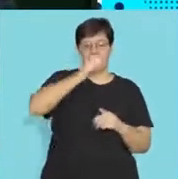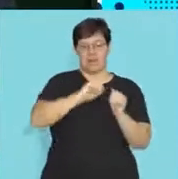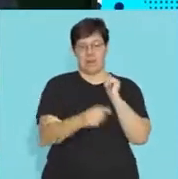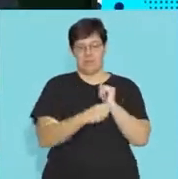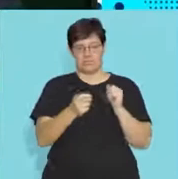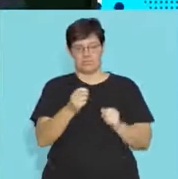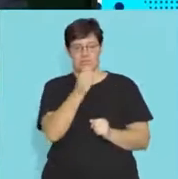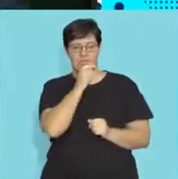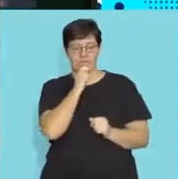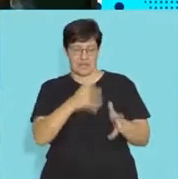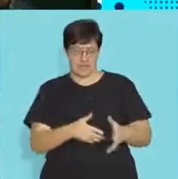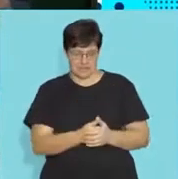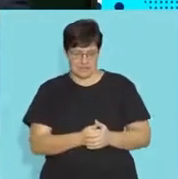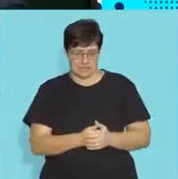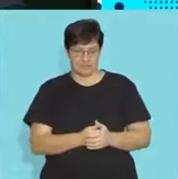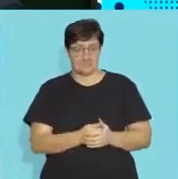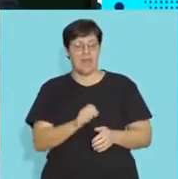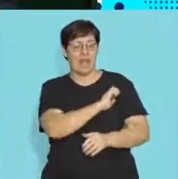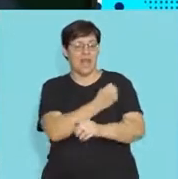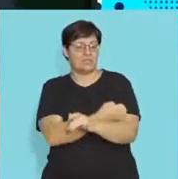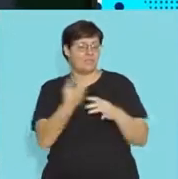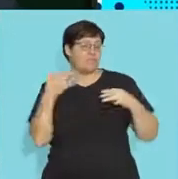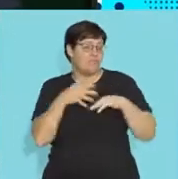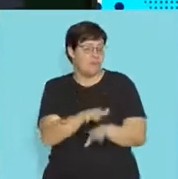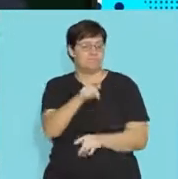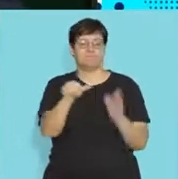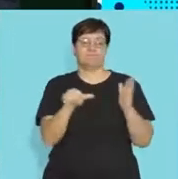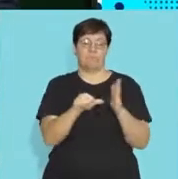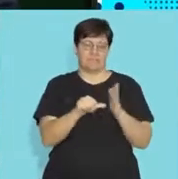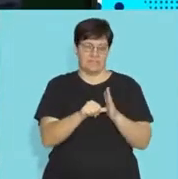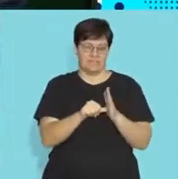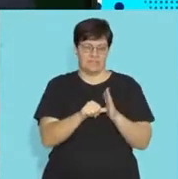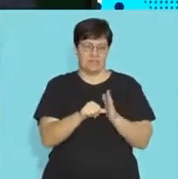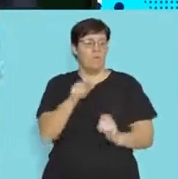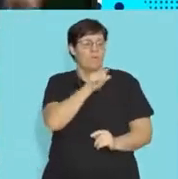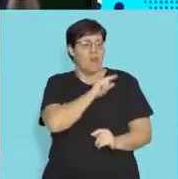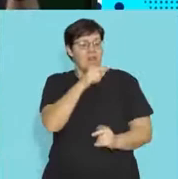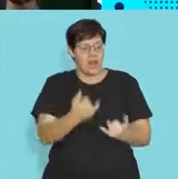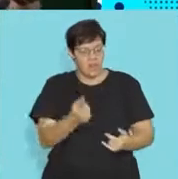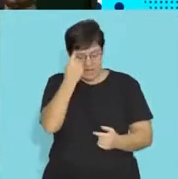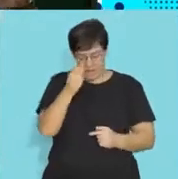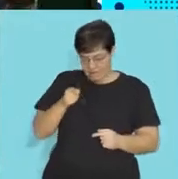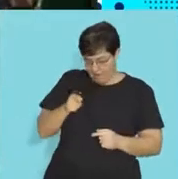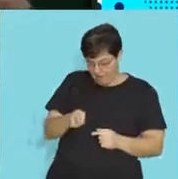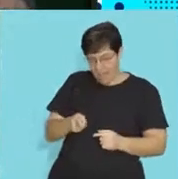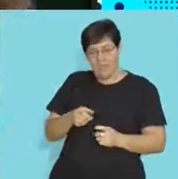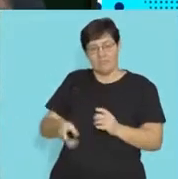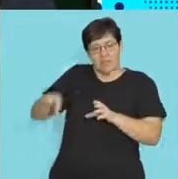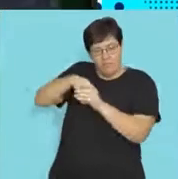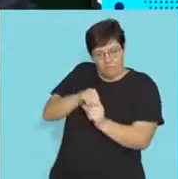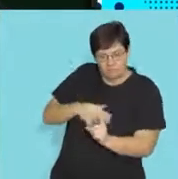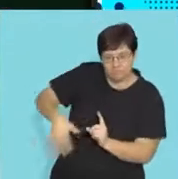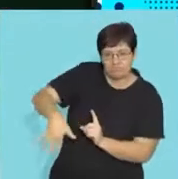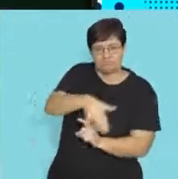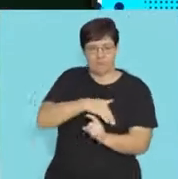tertiary consumers. And so being able to understand what energy flow is an important part in understanding how organisms exist in